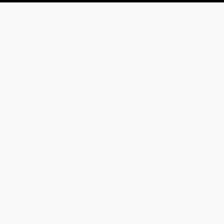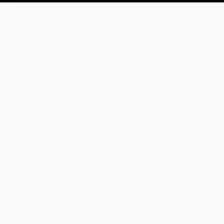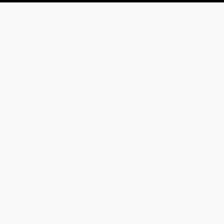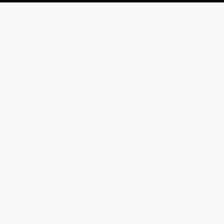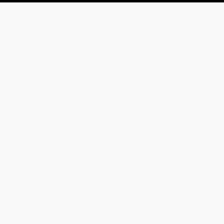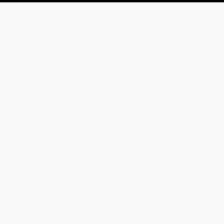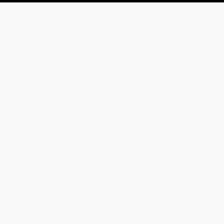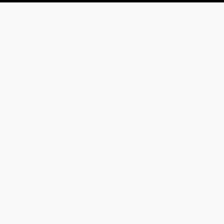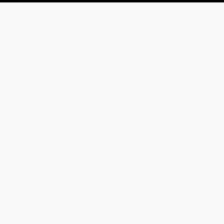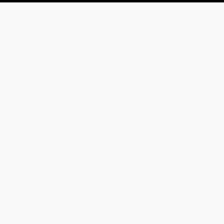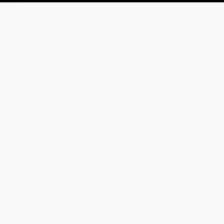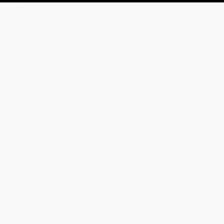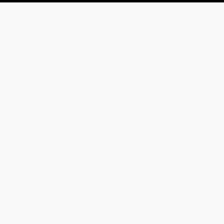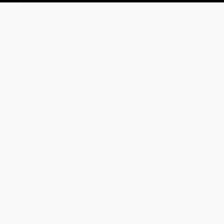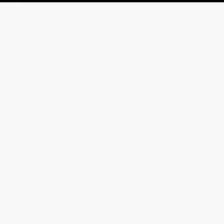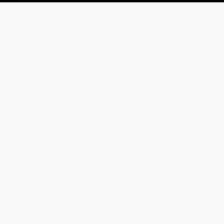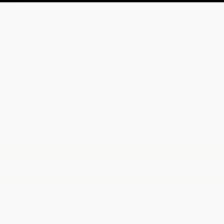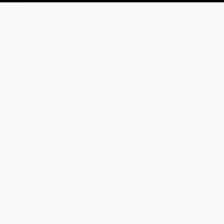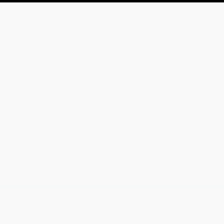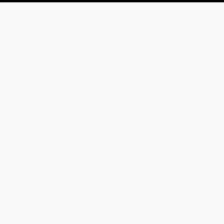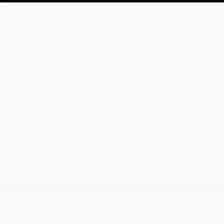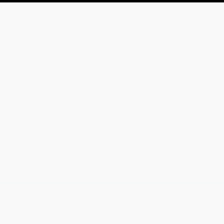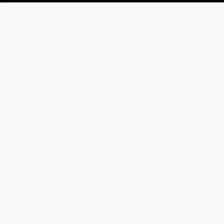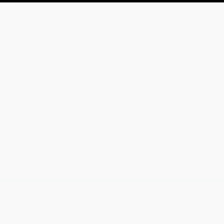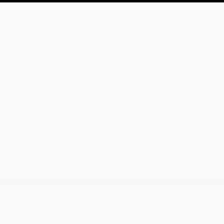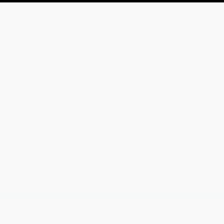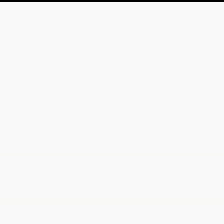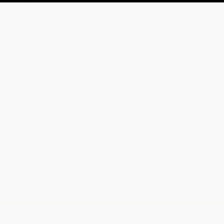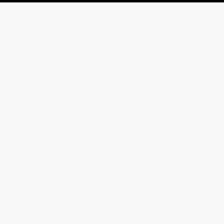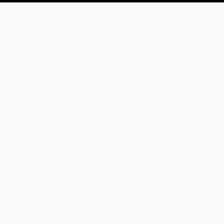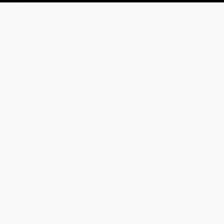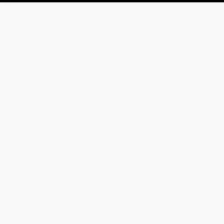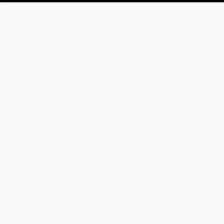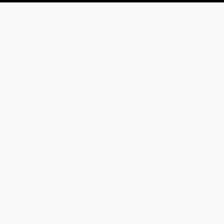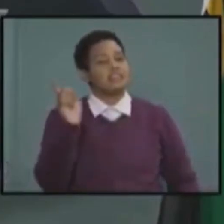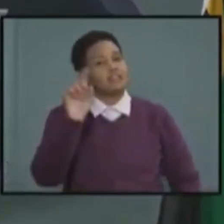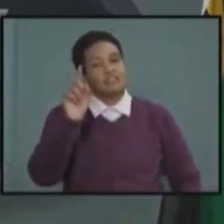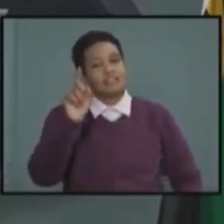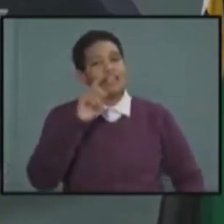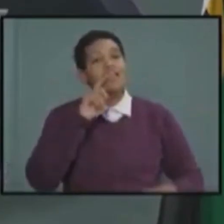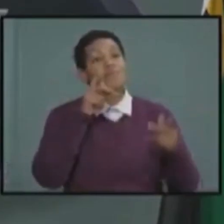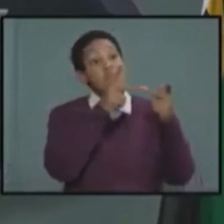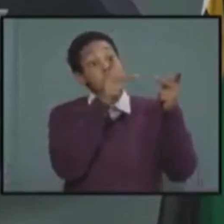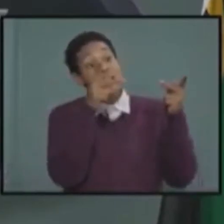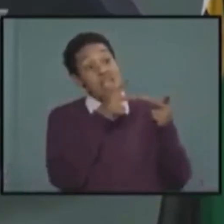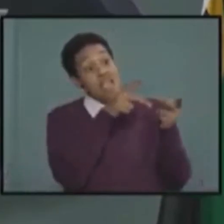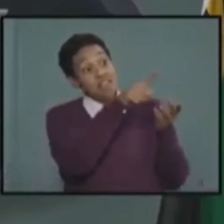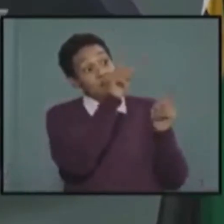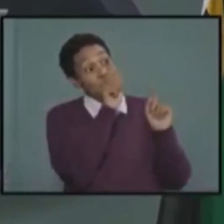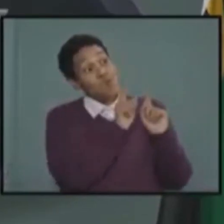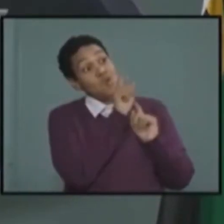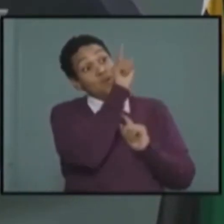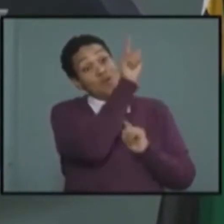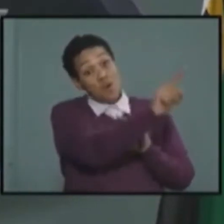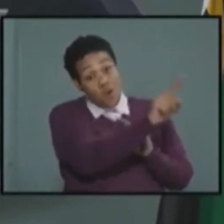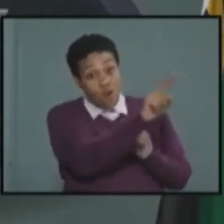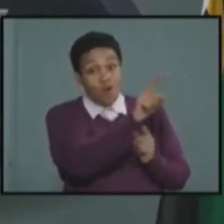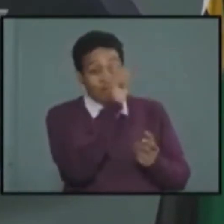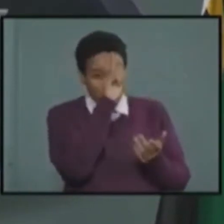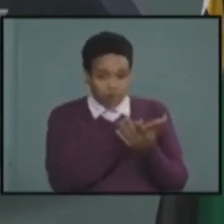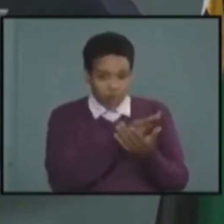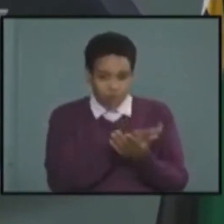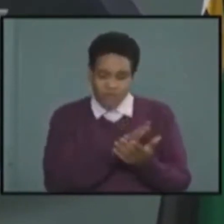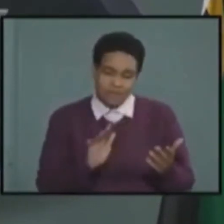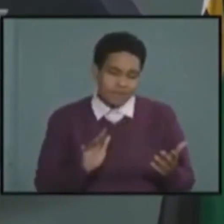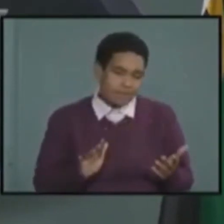Jamaica's borders to incoming passengers has been extended to May 31. The Prime Minister says a protocol has been developed for the controlled